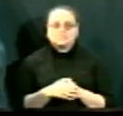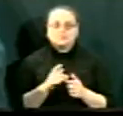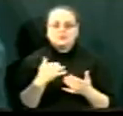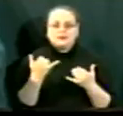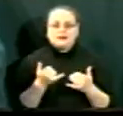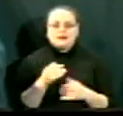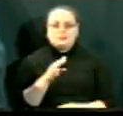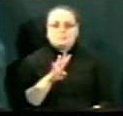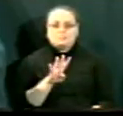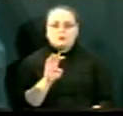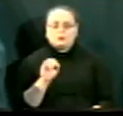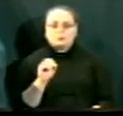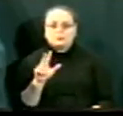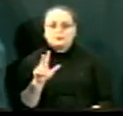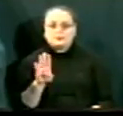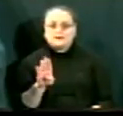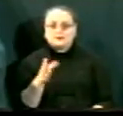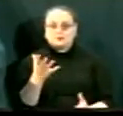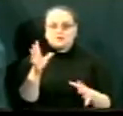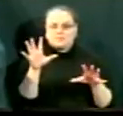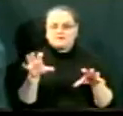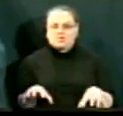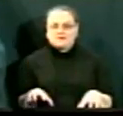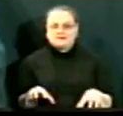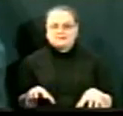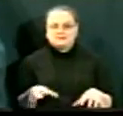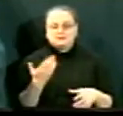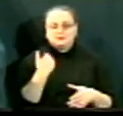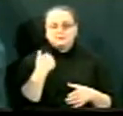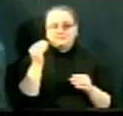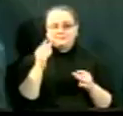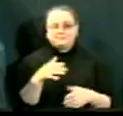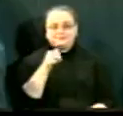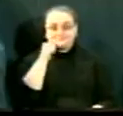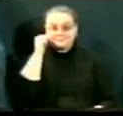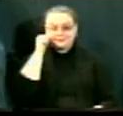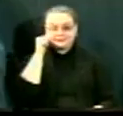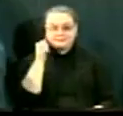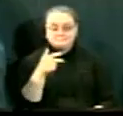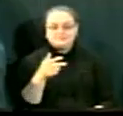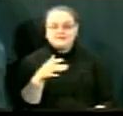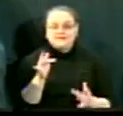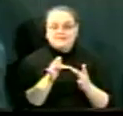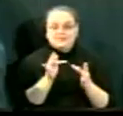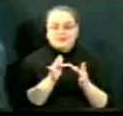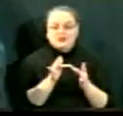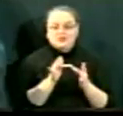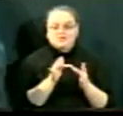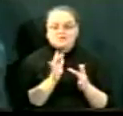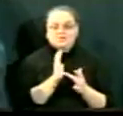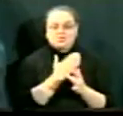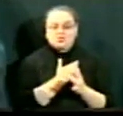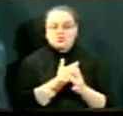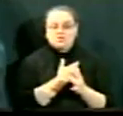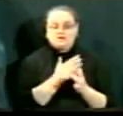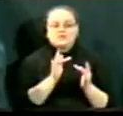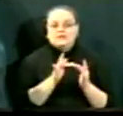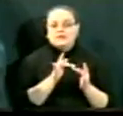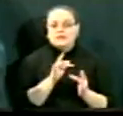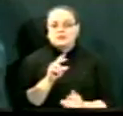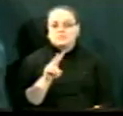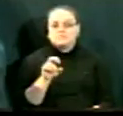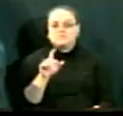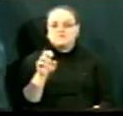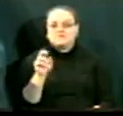the 403B is wanting to be frozen. We had a teacher yesterday that contacted VALIC